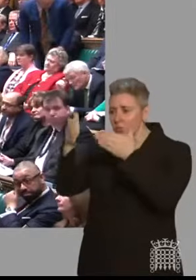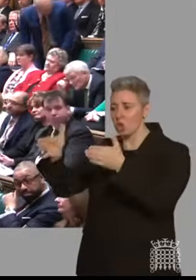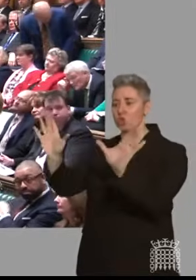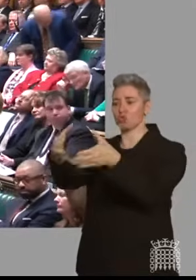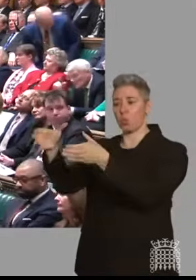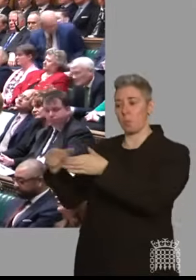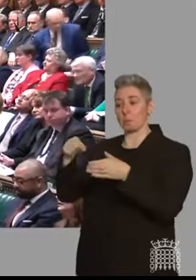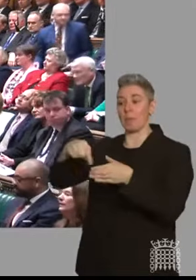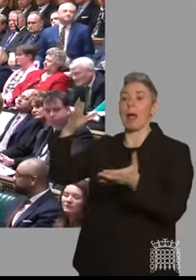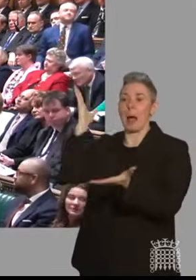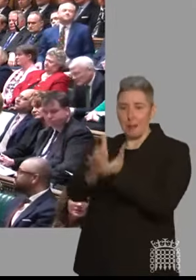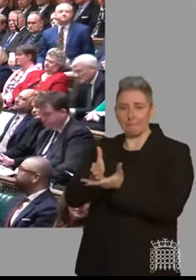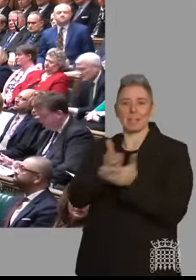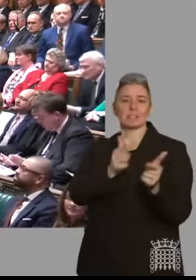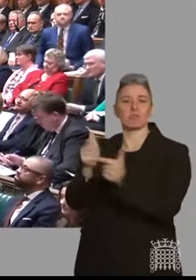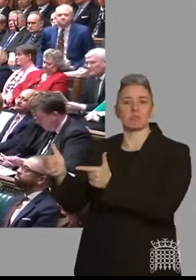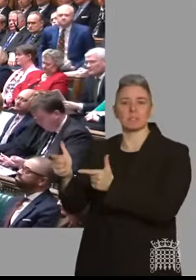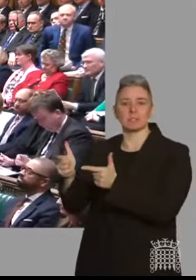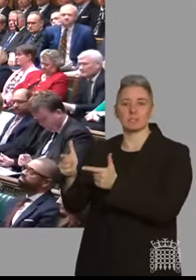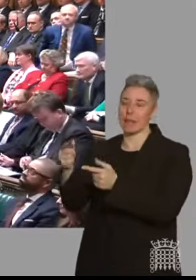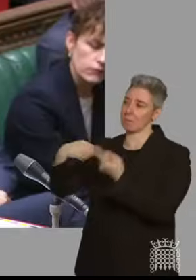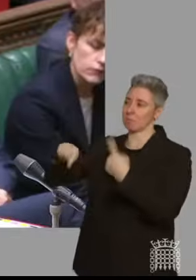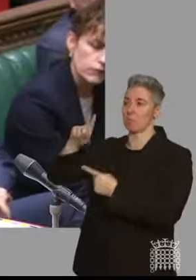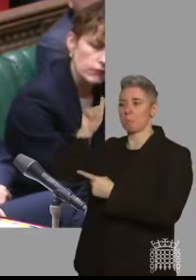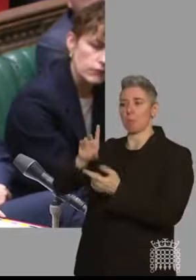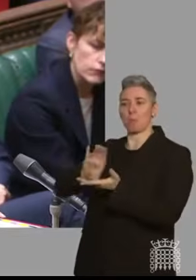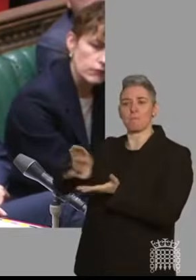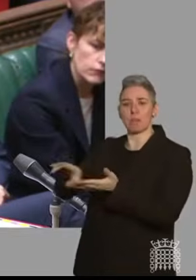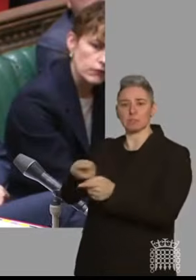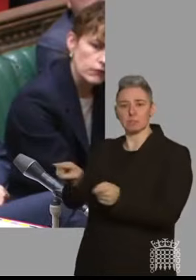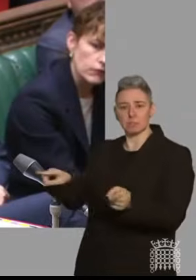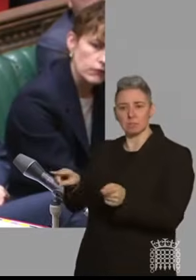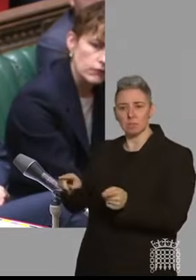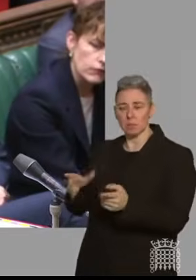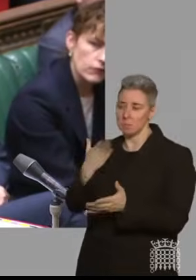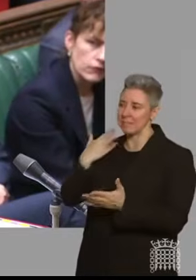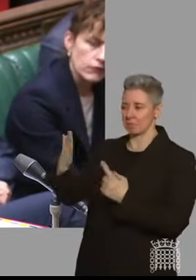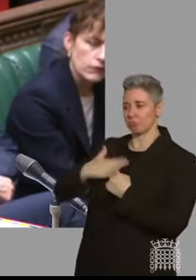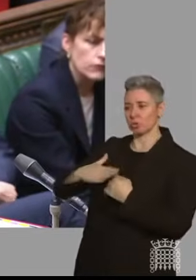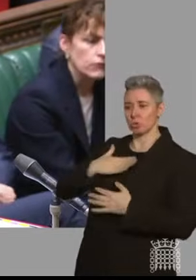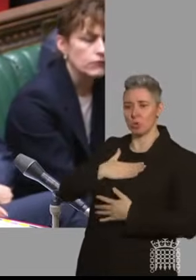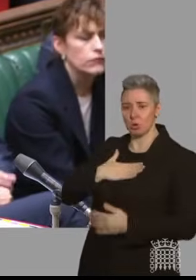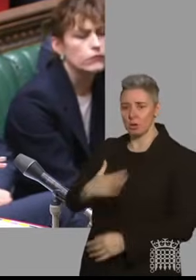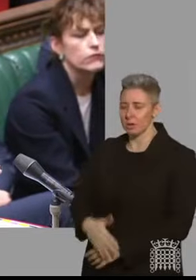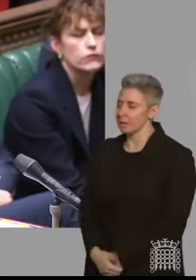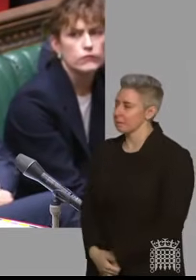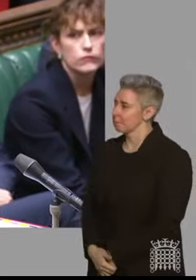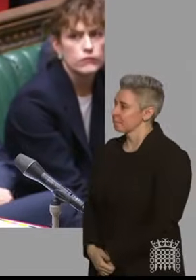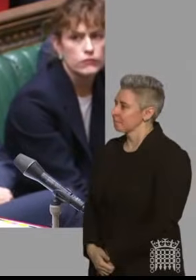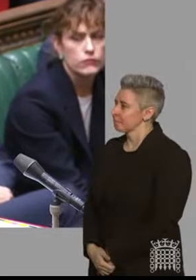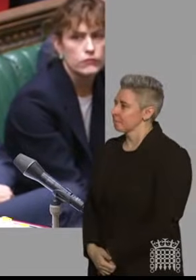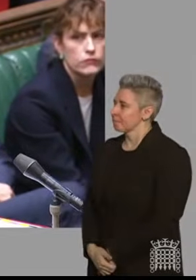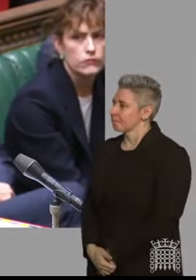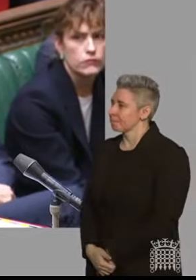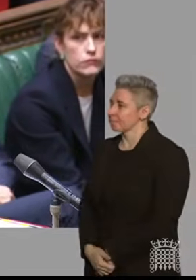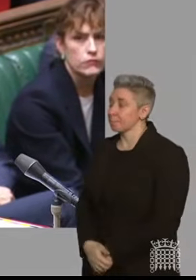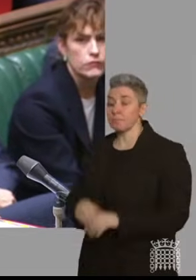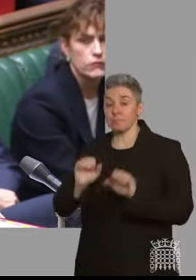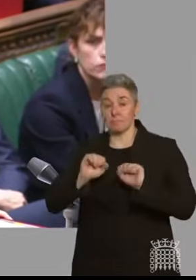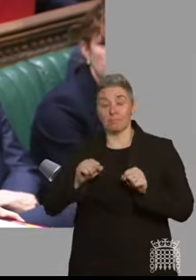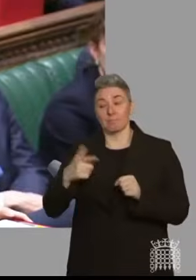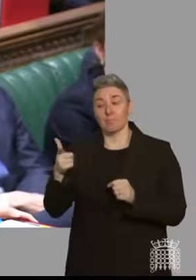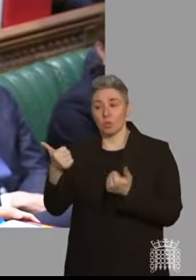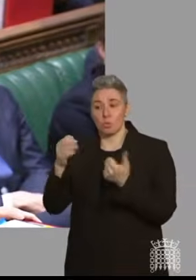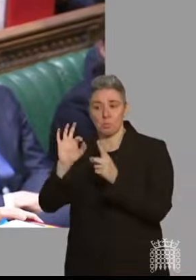a good point, and that's why the strategy that I would urge her to wait for will, I think, be one that